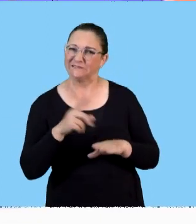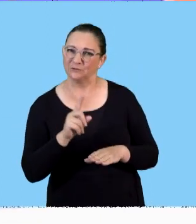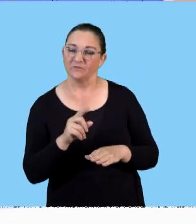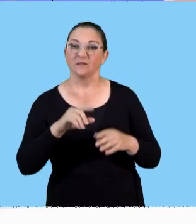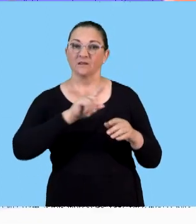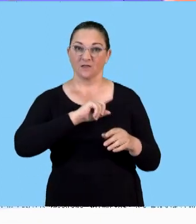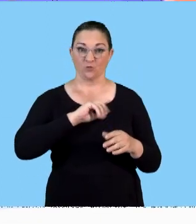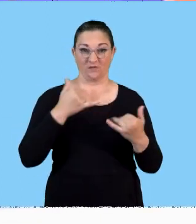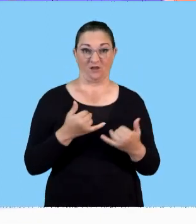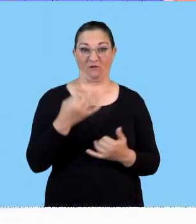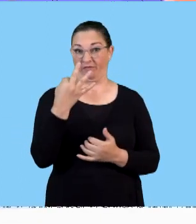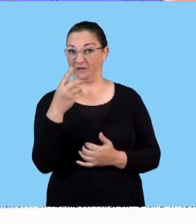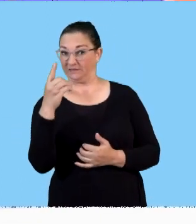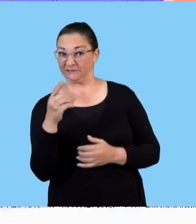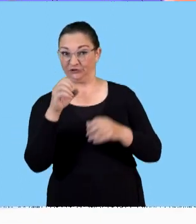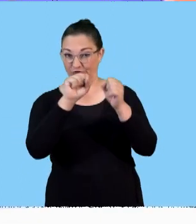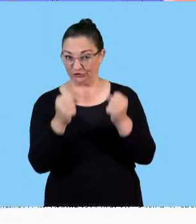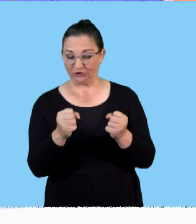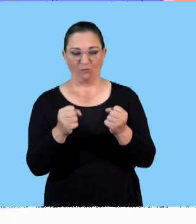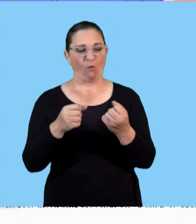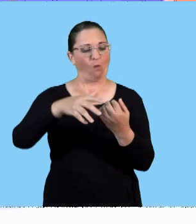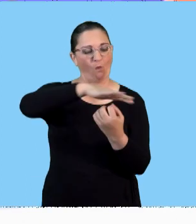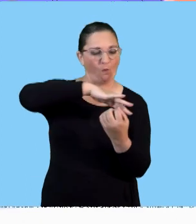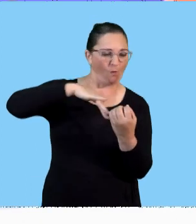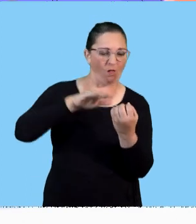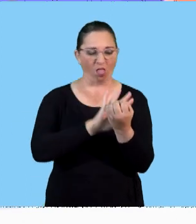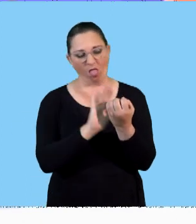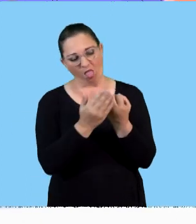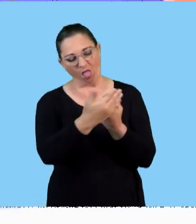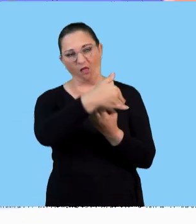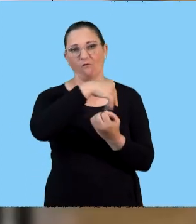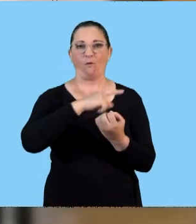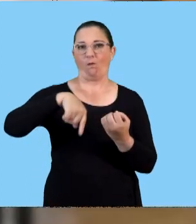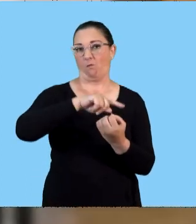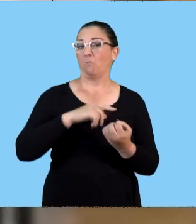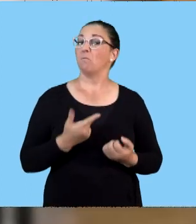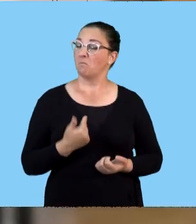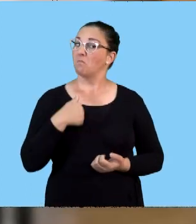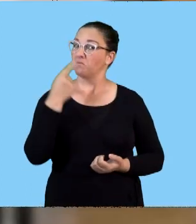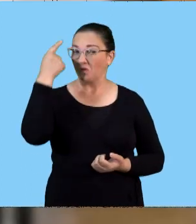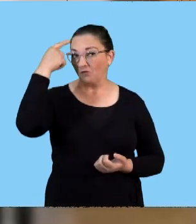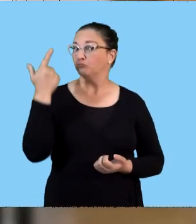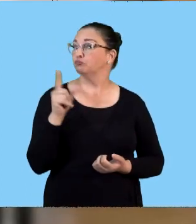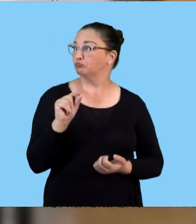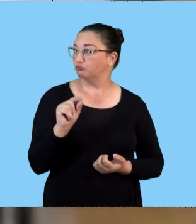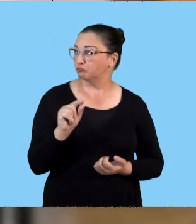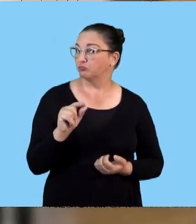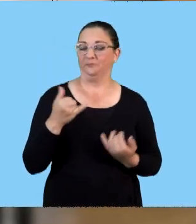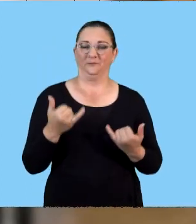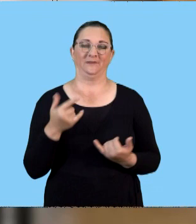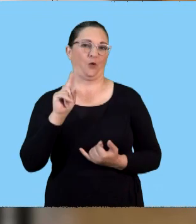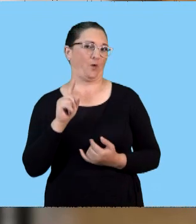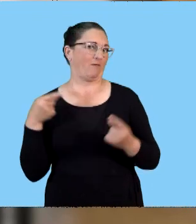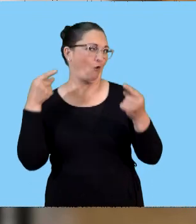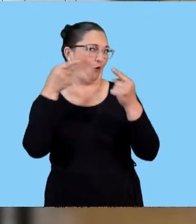or surfaces of a three-dimensional shape. Alright, so I found that to be quite interesting. So what are our